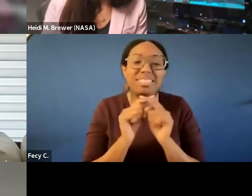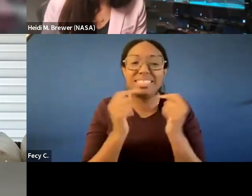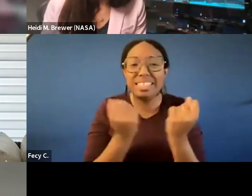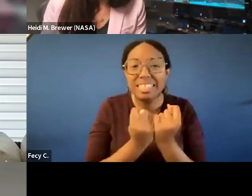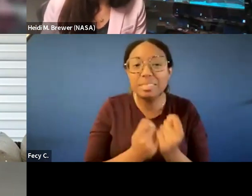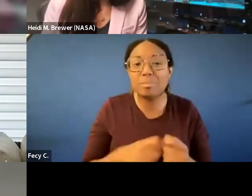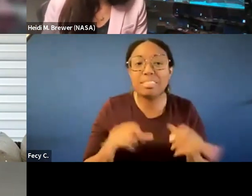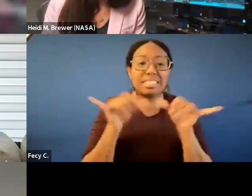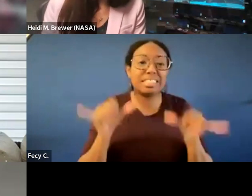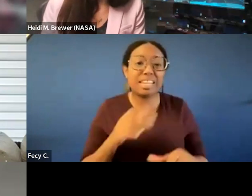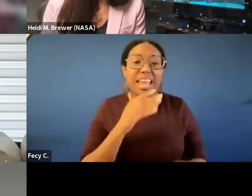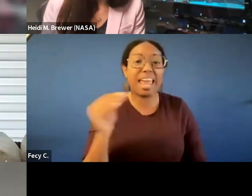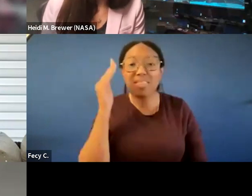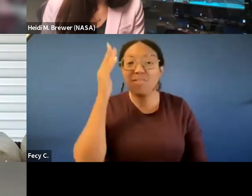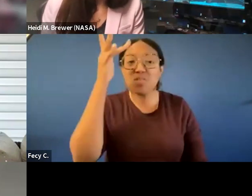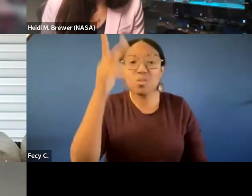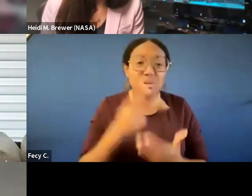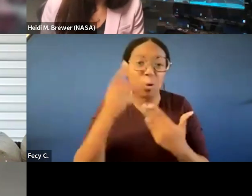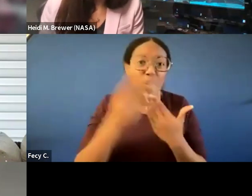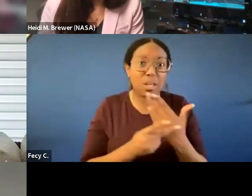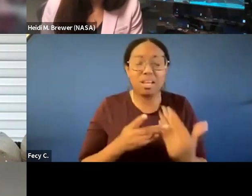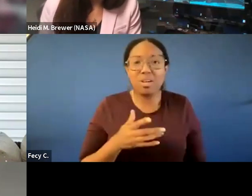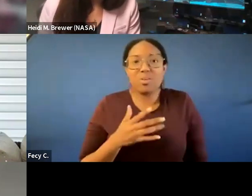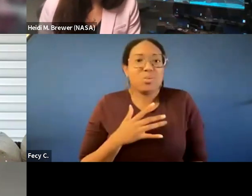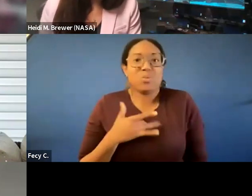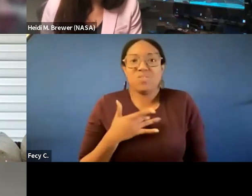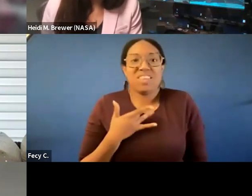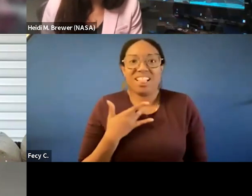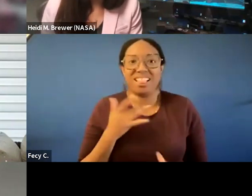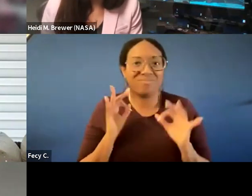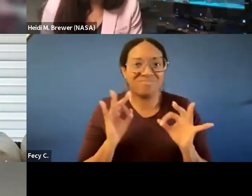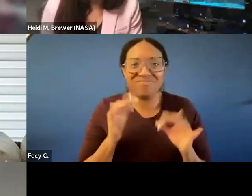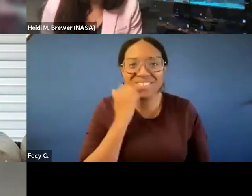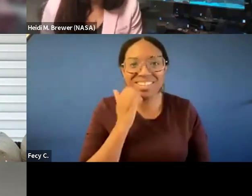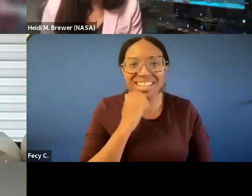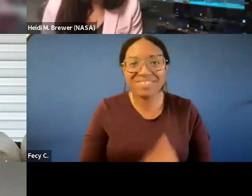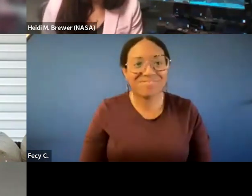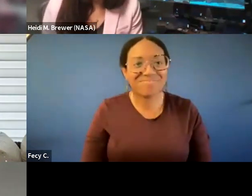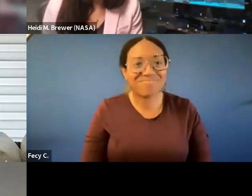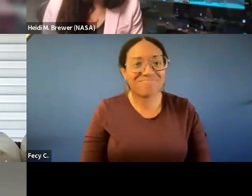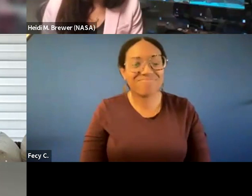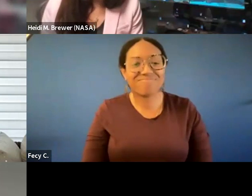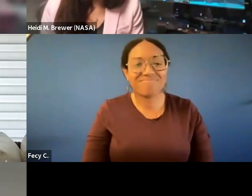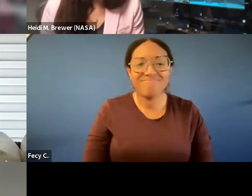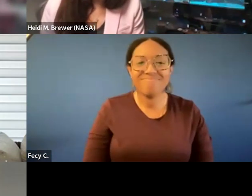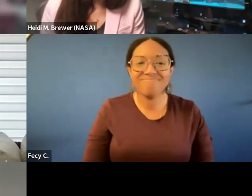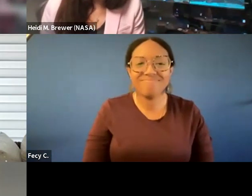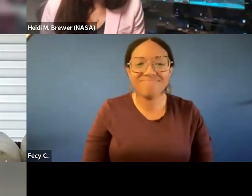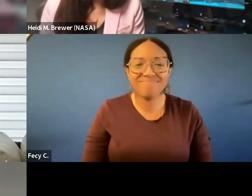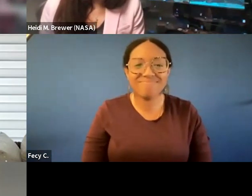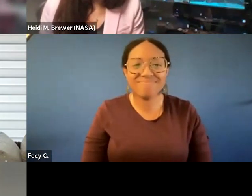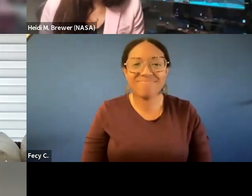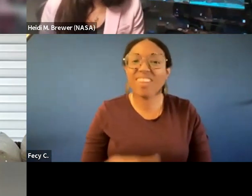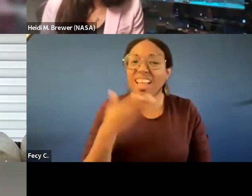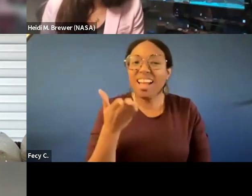our future programs, really motivates me every single day to get up for work. Great. And is there, do you have a quick least favorite job, or